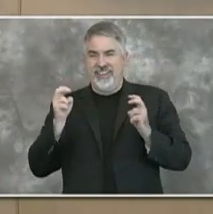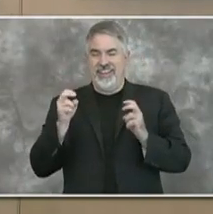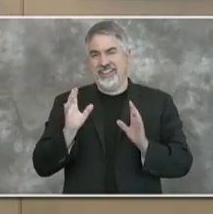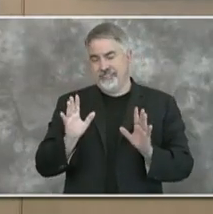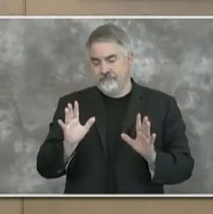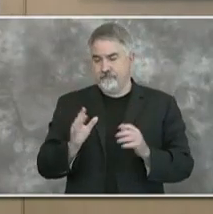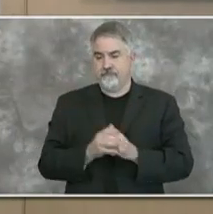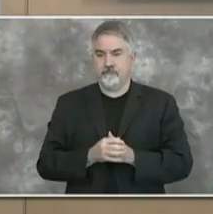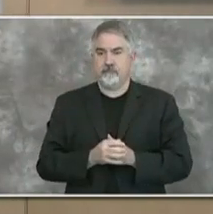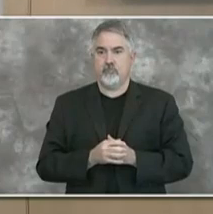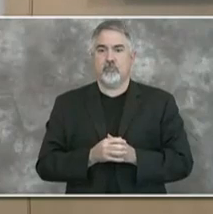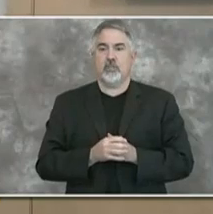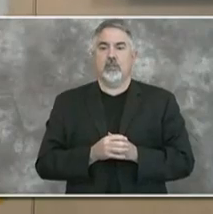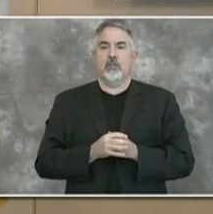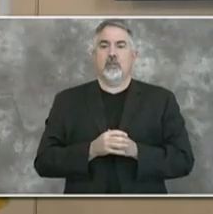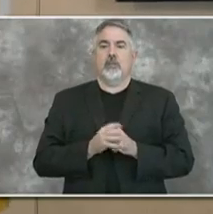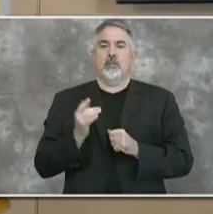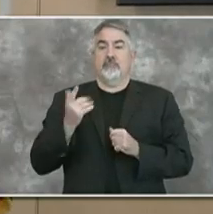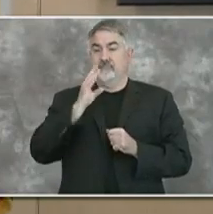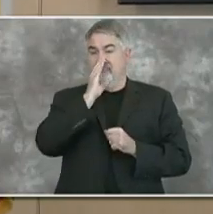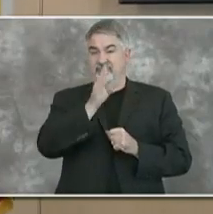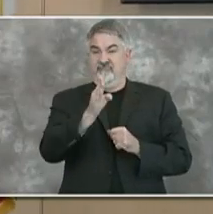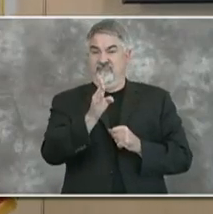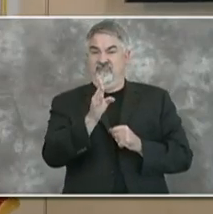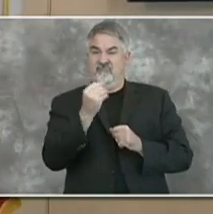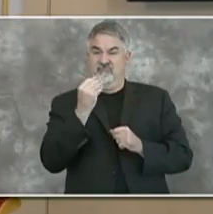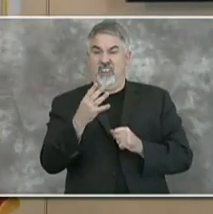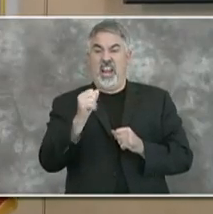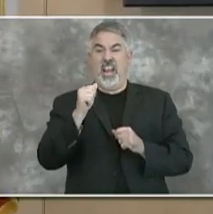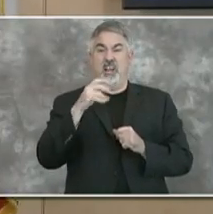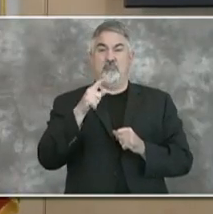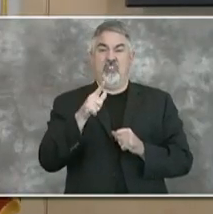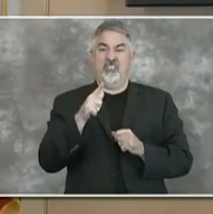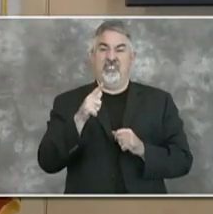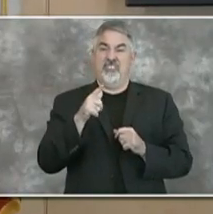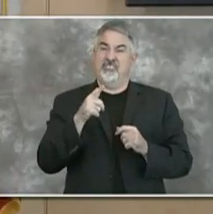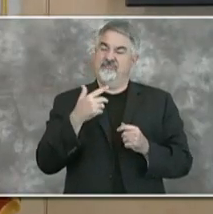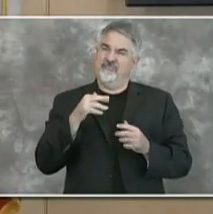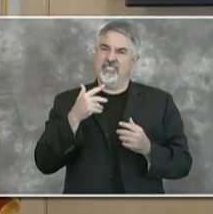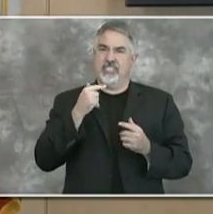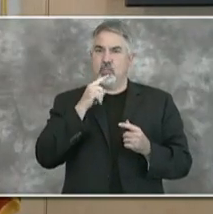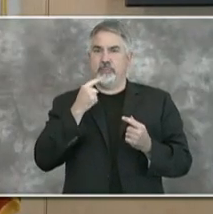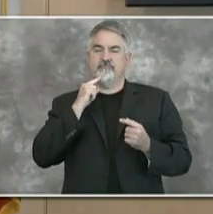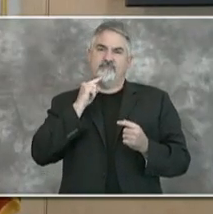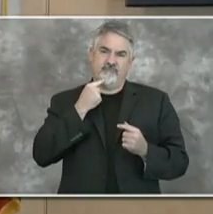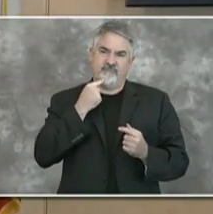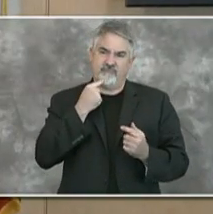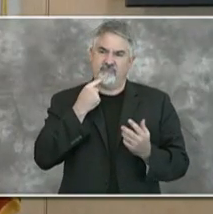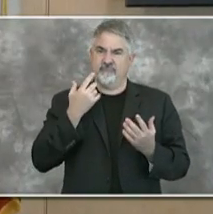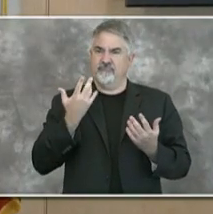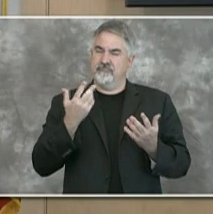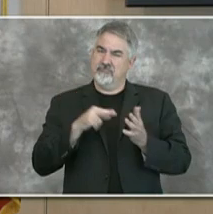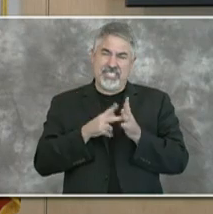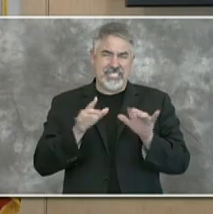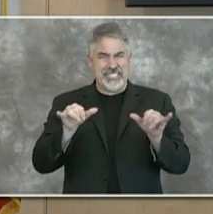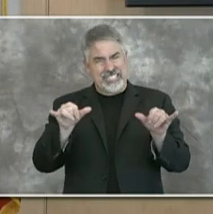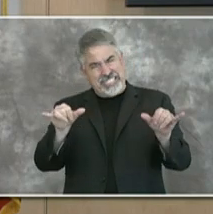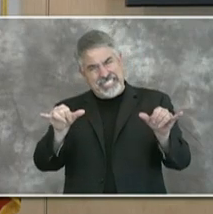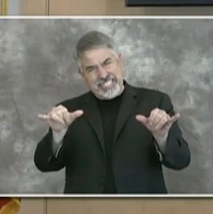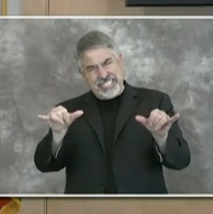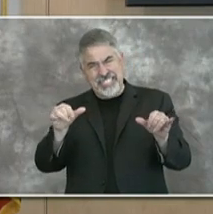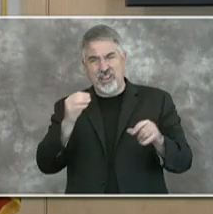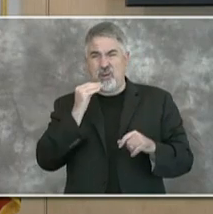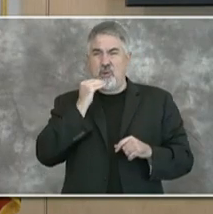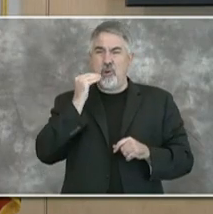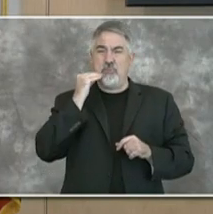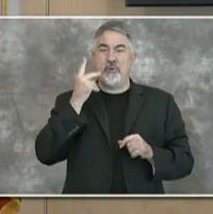plain language. April could be deadly. We need to stay at home, avoid large gatherings,